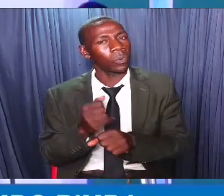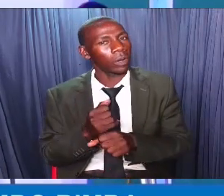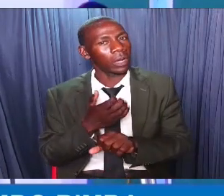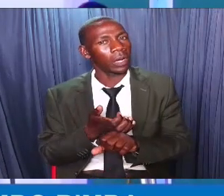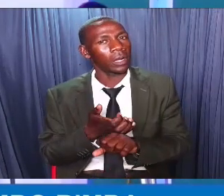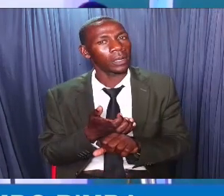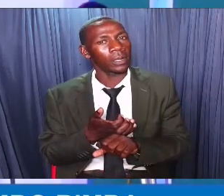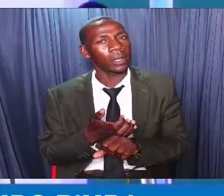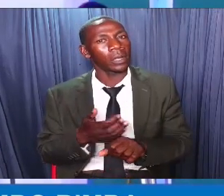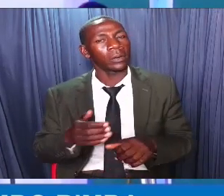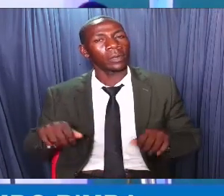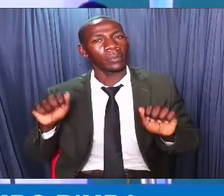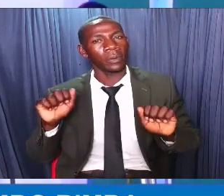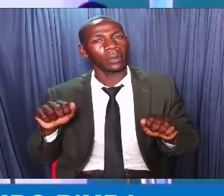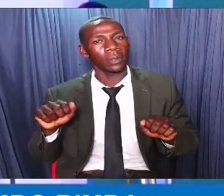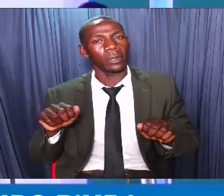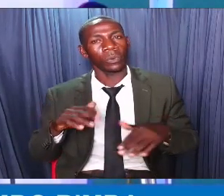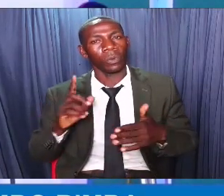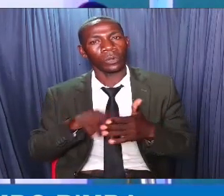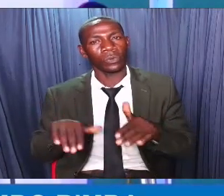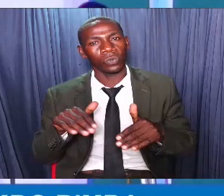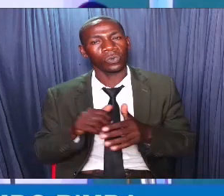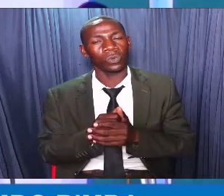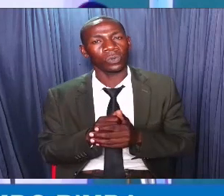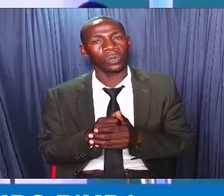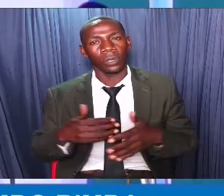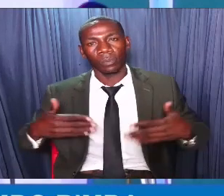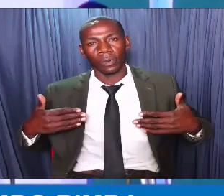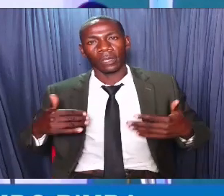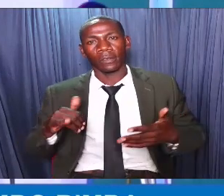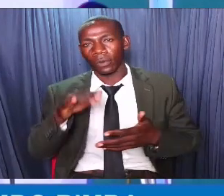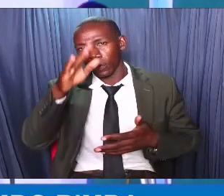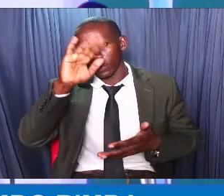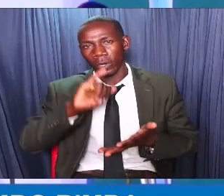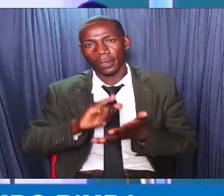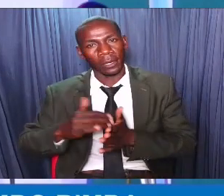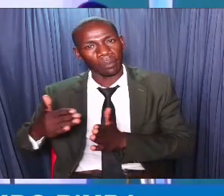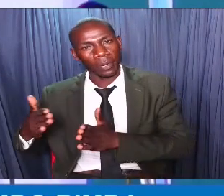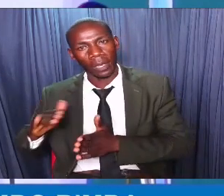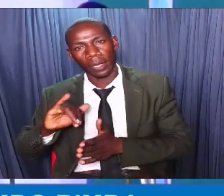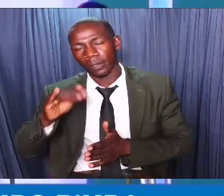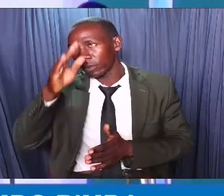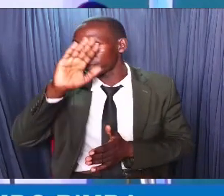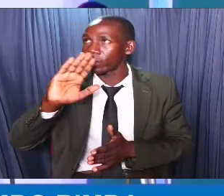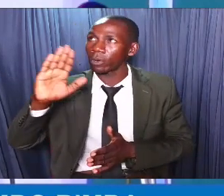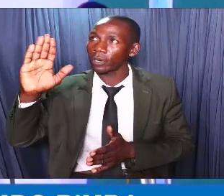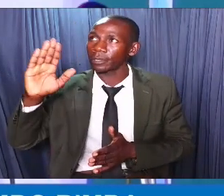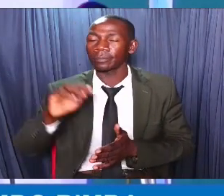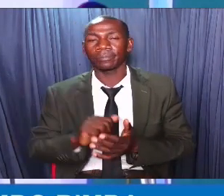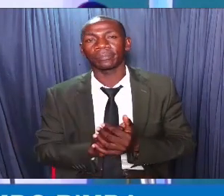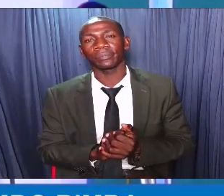Be diligent. Uwazayo. What you think. Na utendayo. And what you do. Yapendeze huyo apangaye Mungu. Let it please him who plans